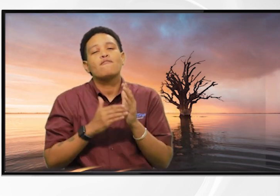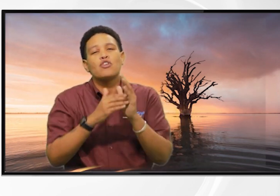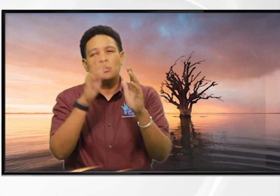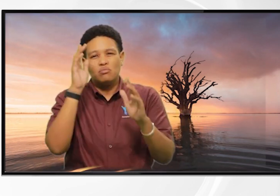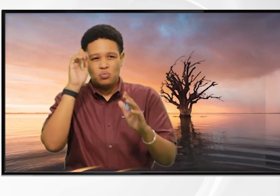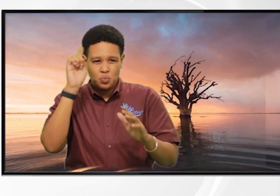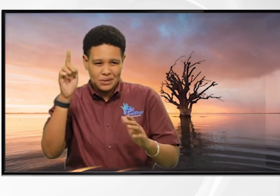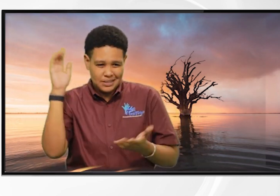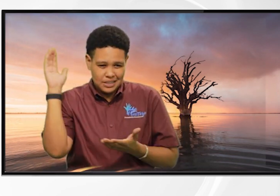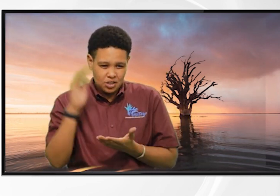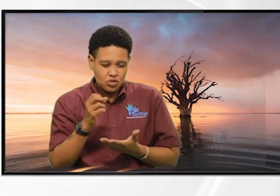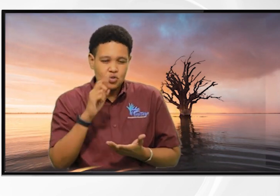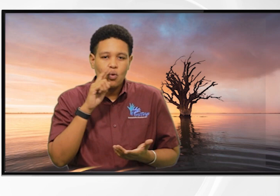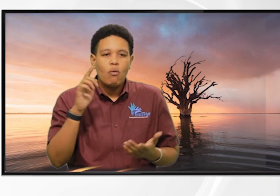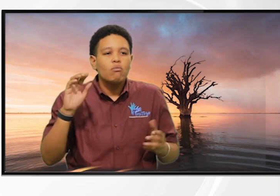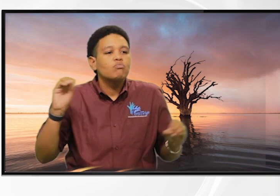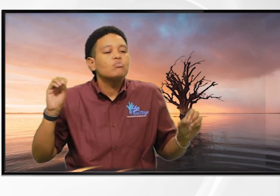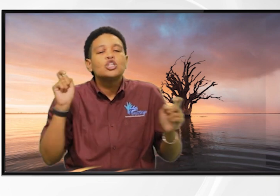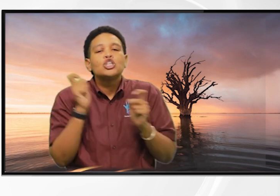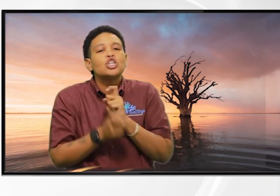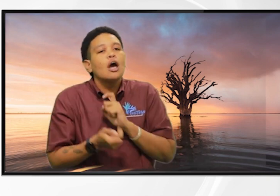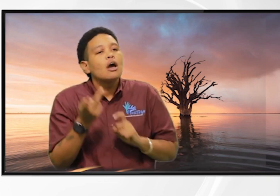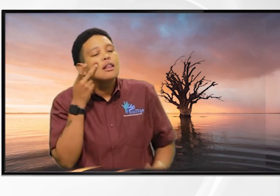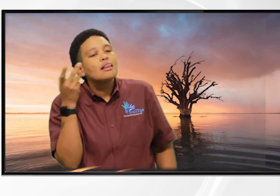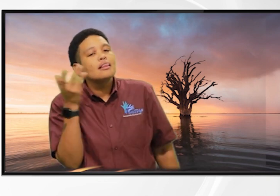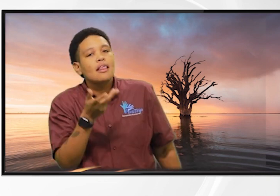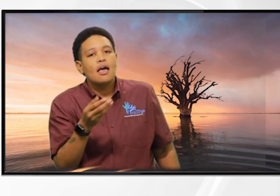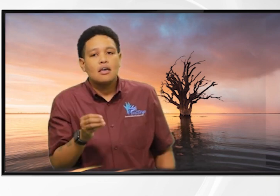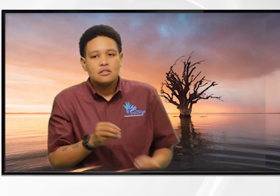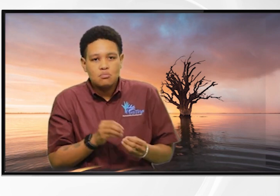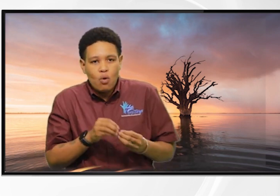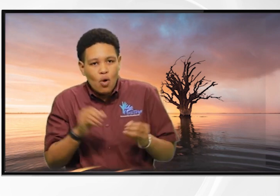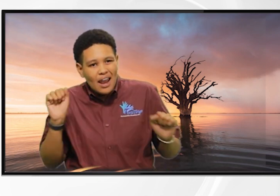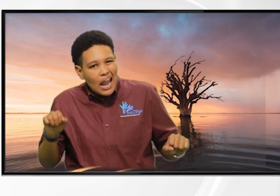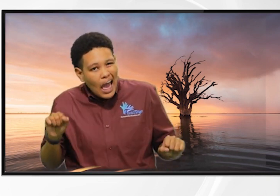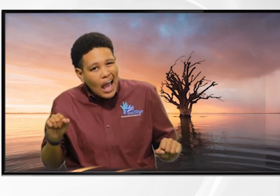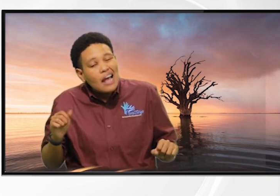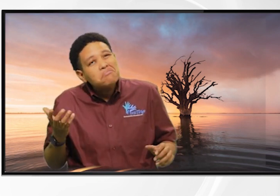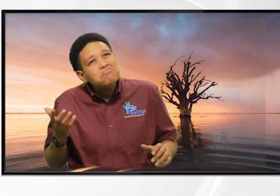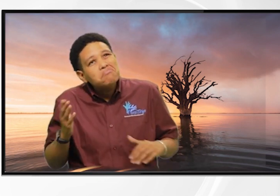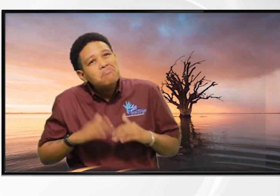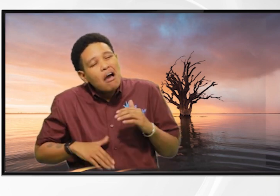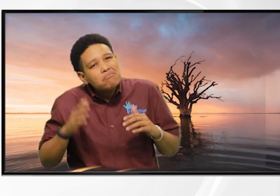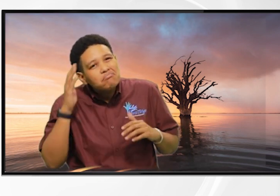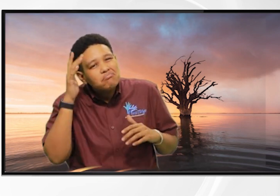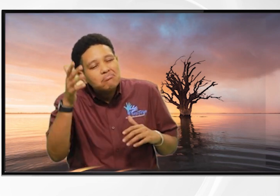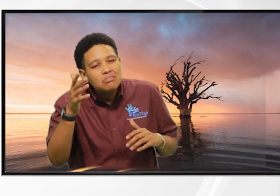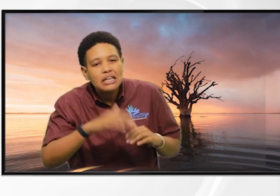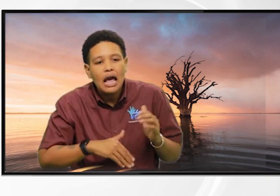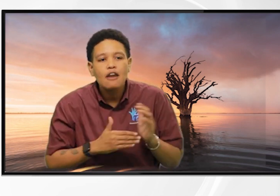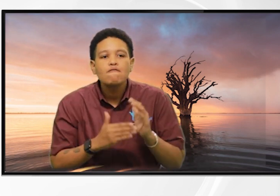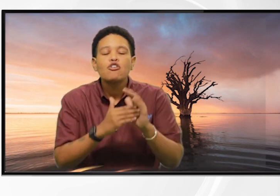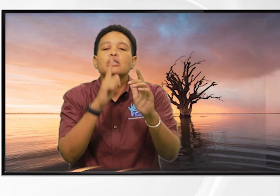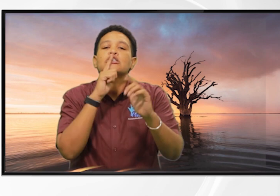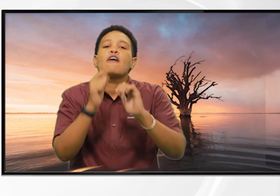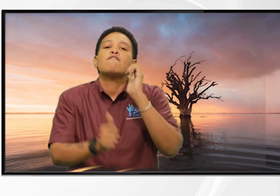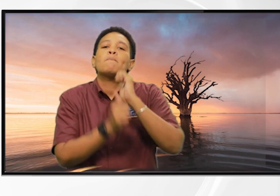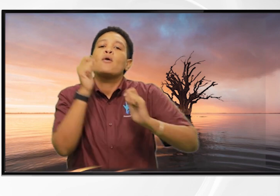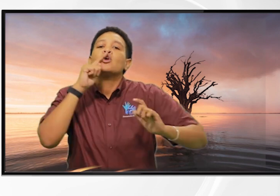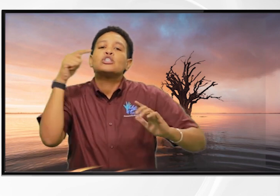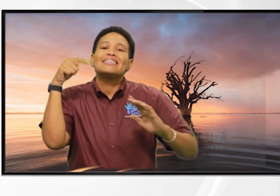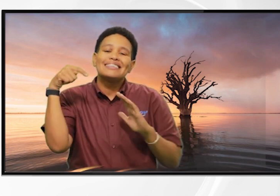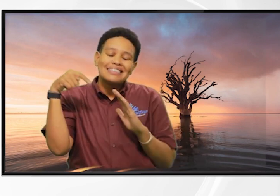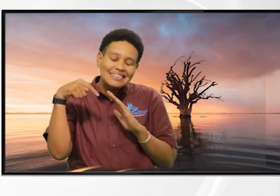or remain essentially unchanged, it is more likely than not that the frequency of the most